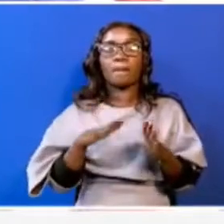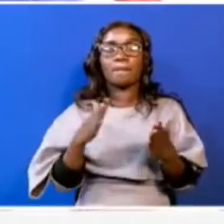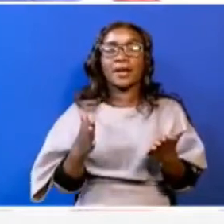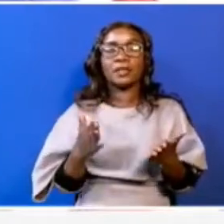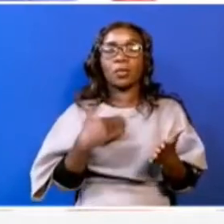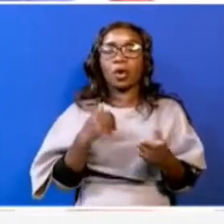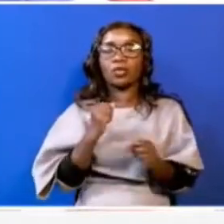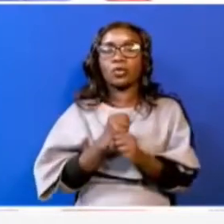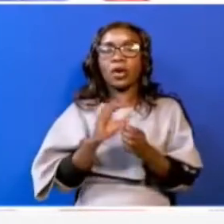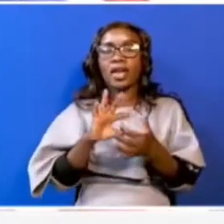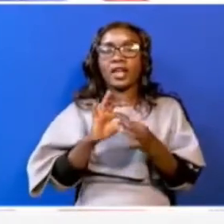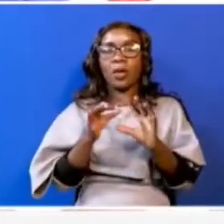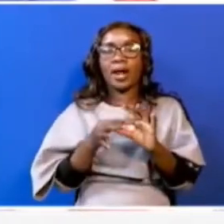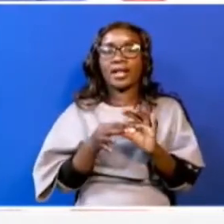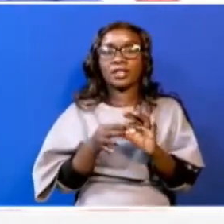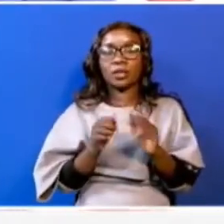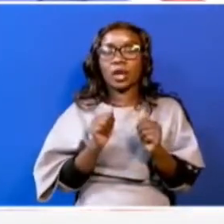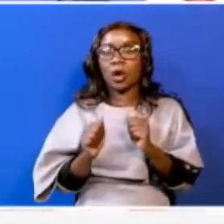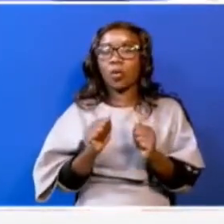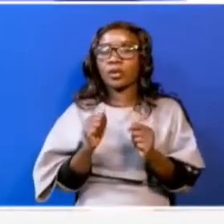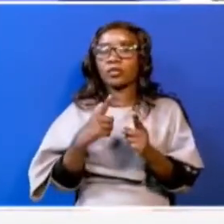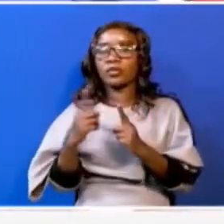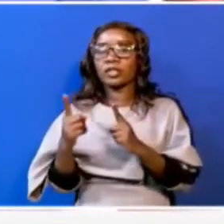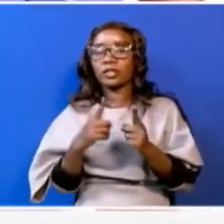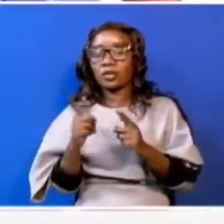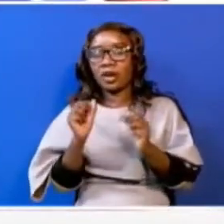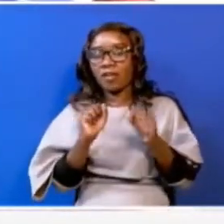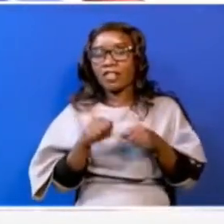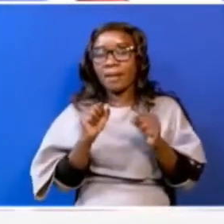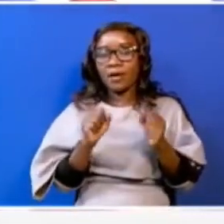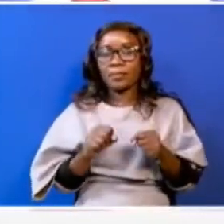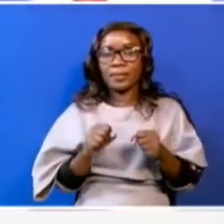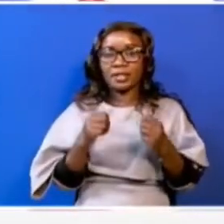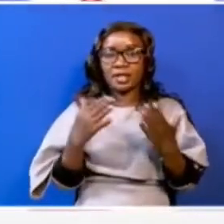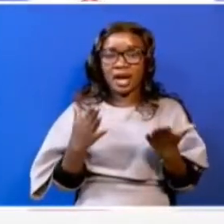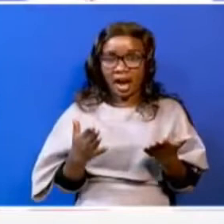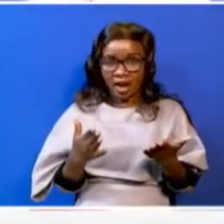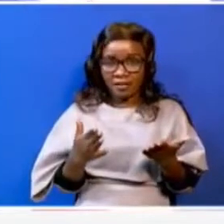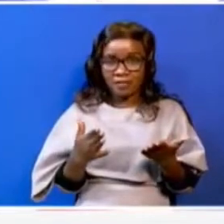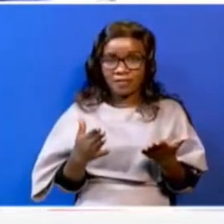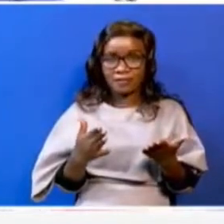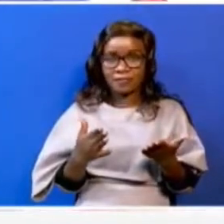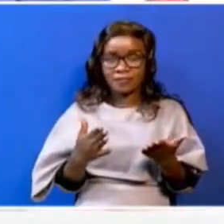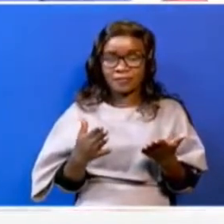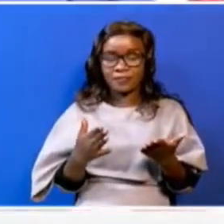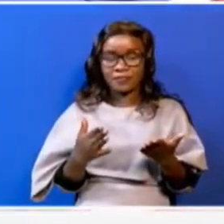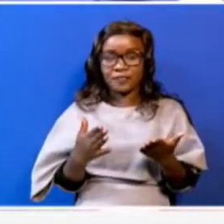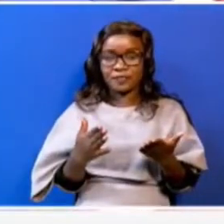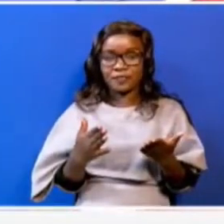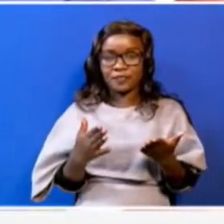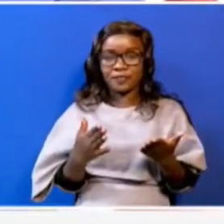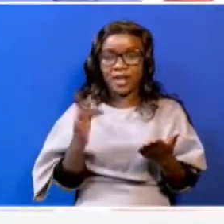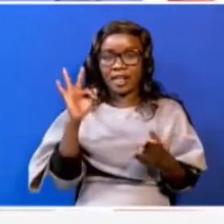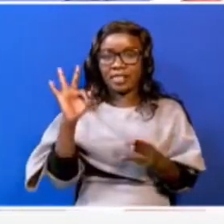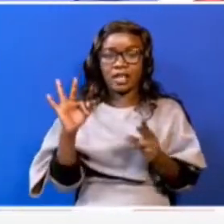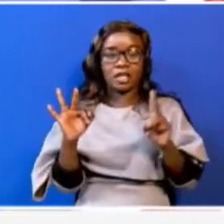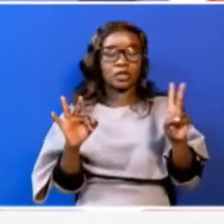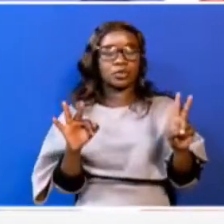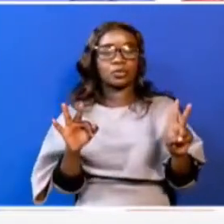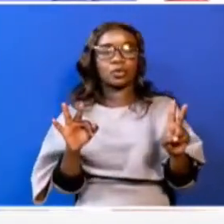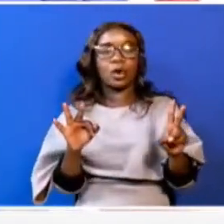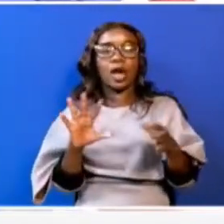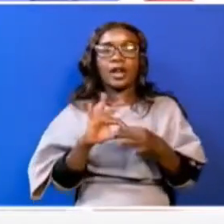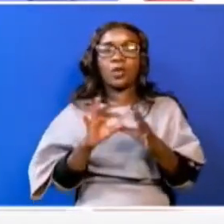Jubilee. In fact, other people have talked of a possibility of a three-legged stool, katika coalition